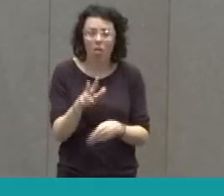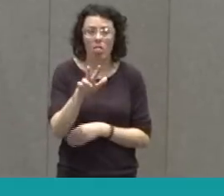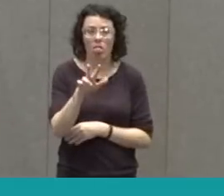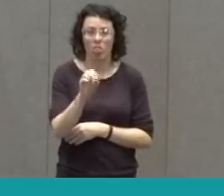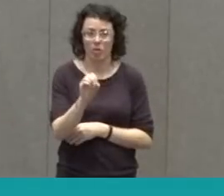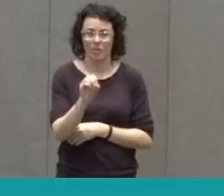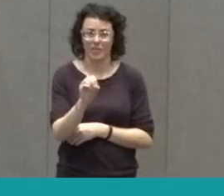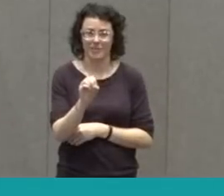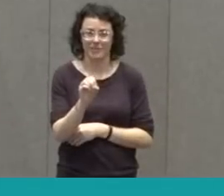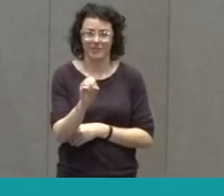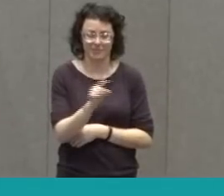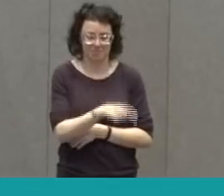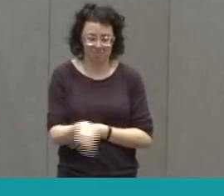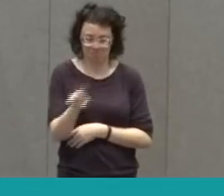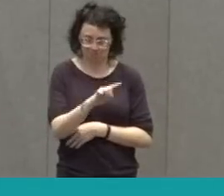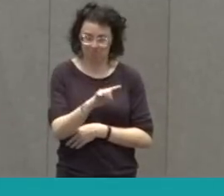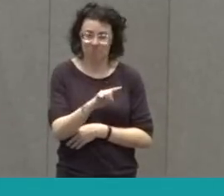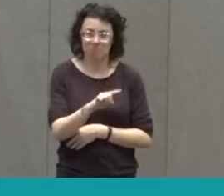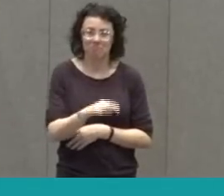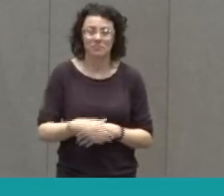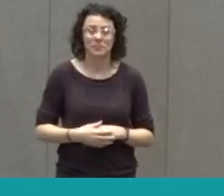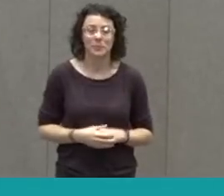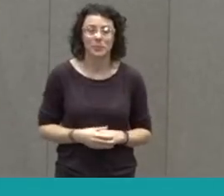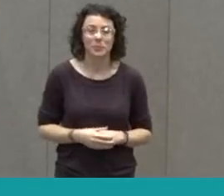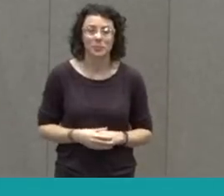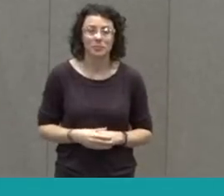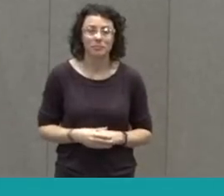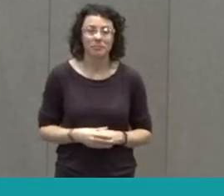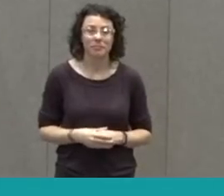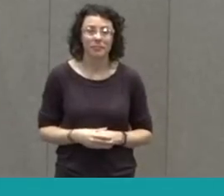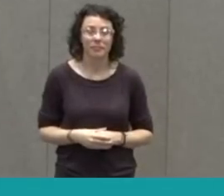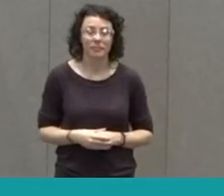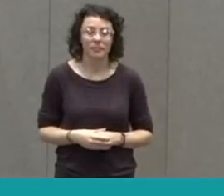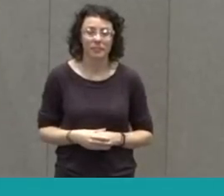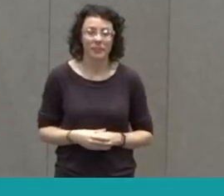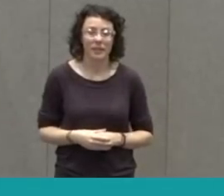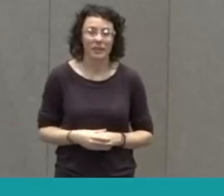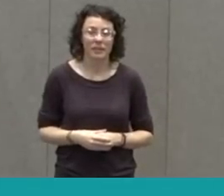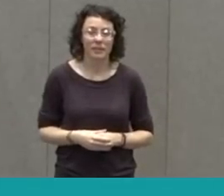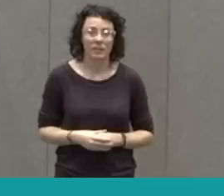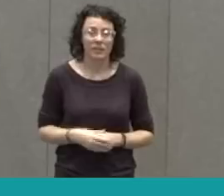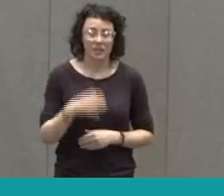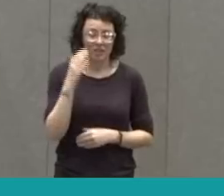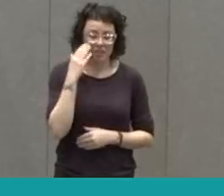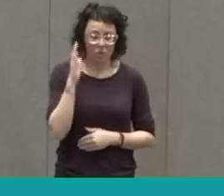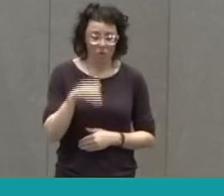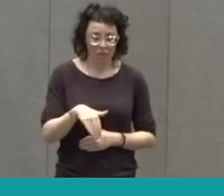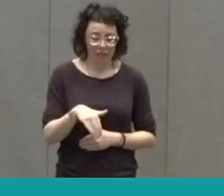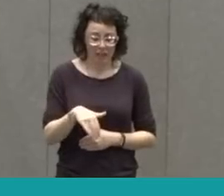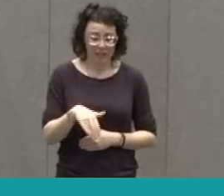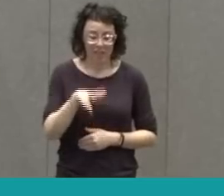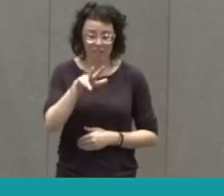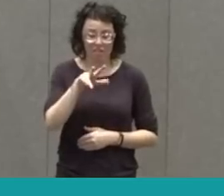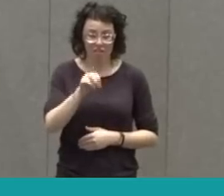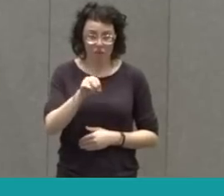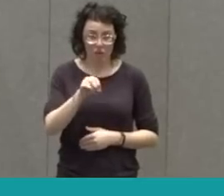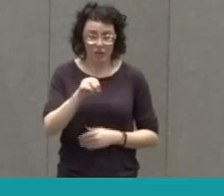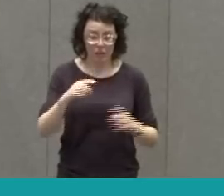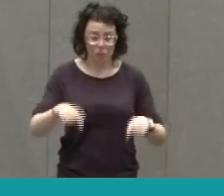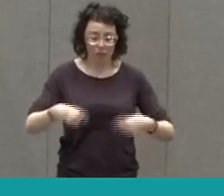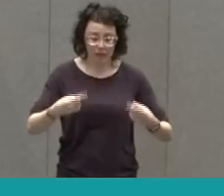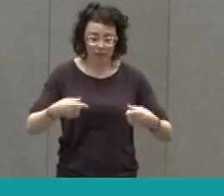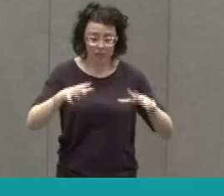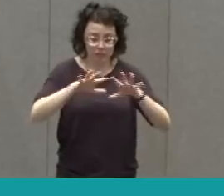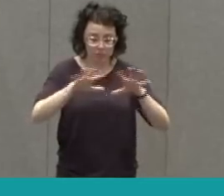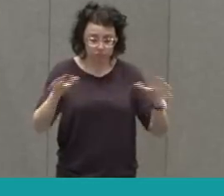So we have 30 wheels. We know there are a combination of bikes and trikes. What other piece